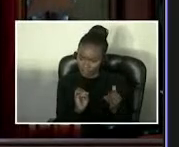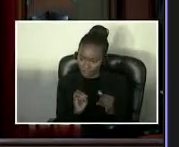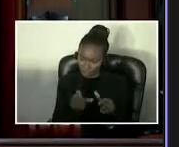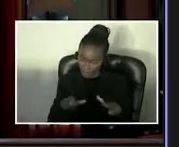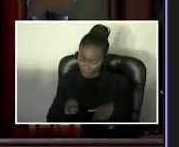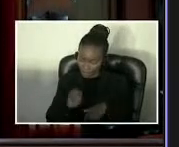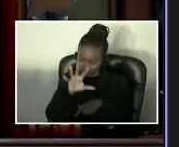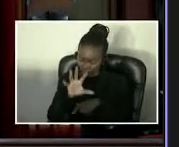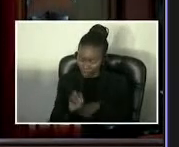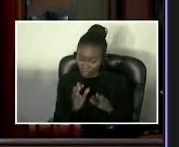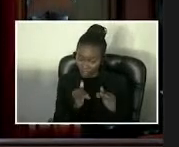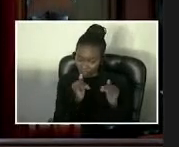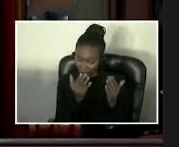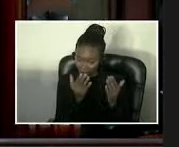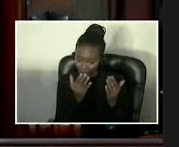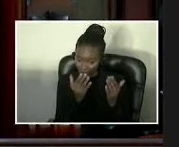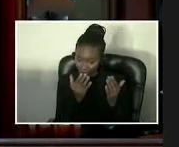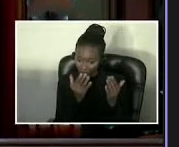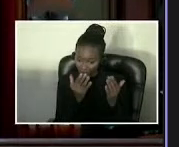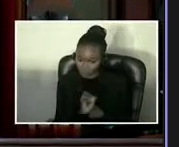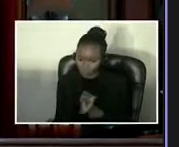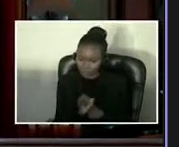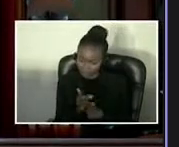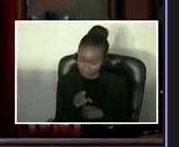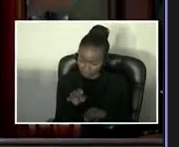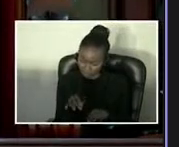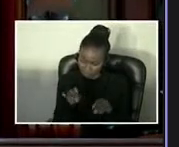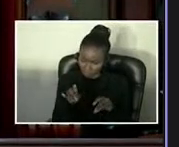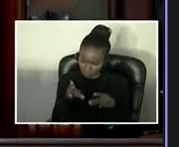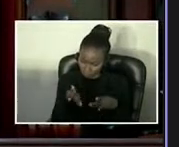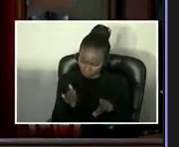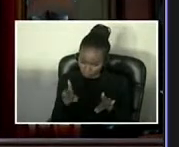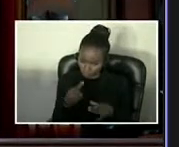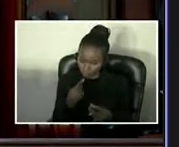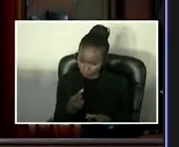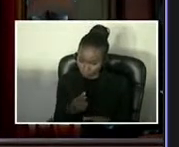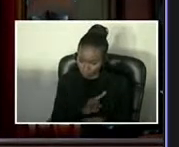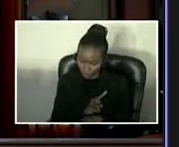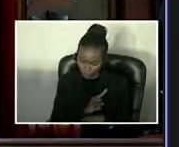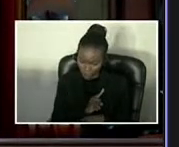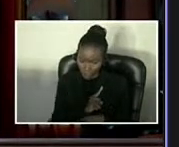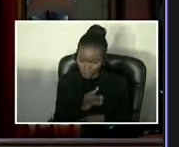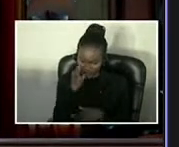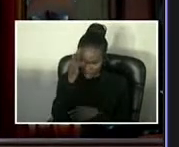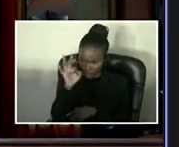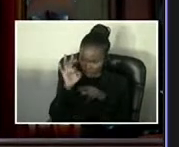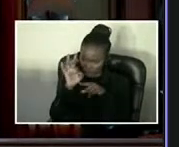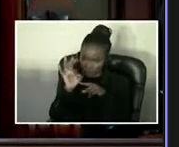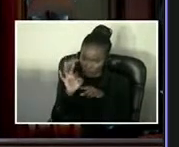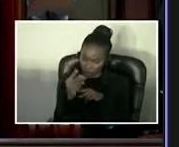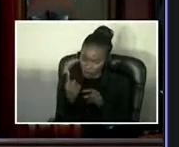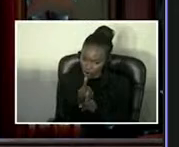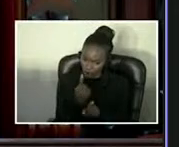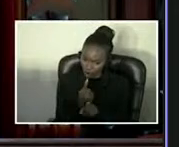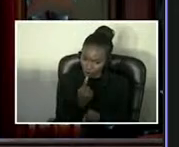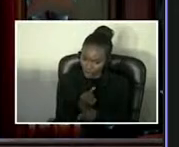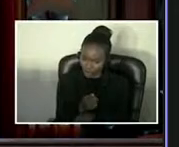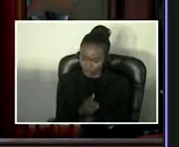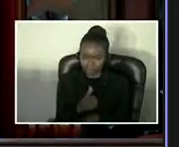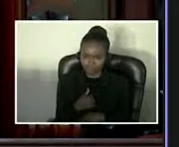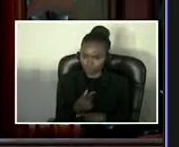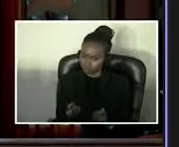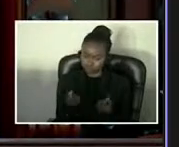i'm saying this chapter seen because when we speak of this government we are always not understanding the